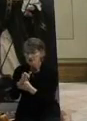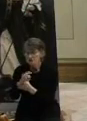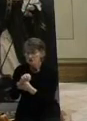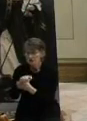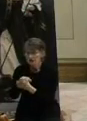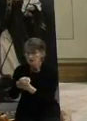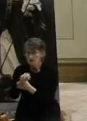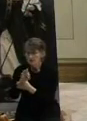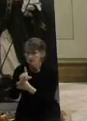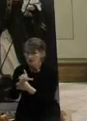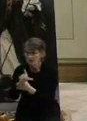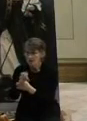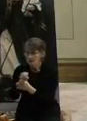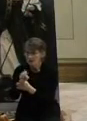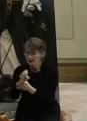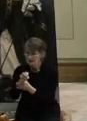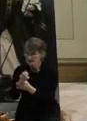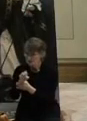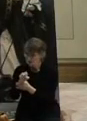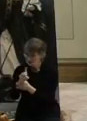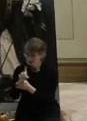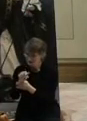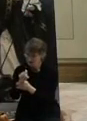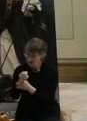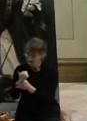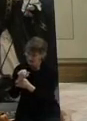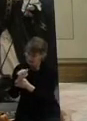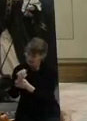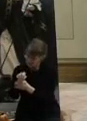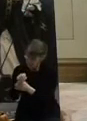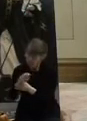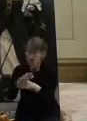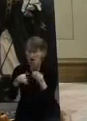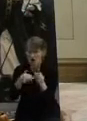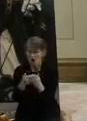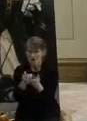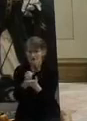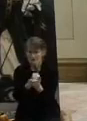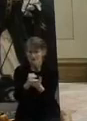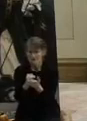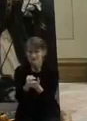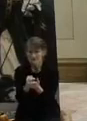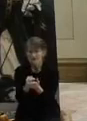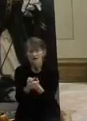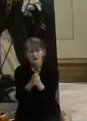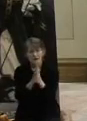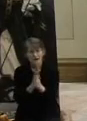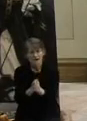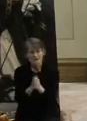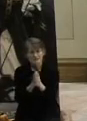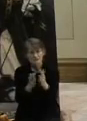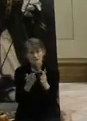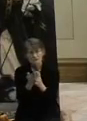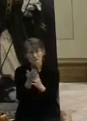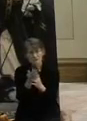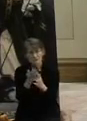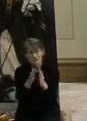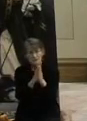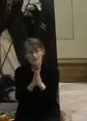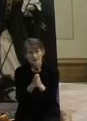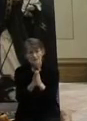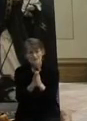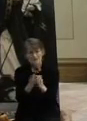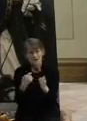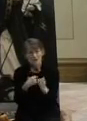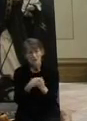Paul, Cosmas and Damian, and all the saints. We ask that through their merits and prayers in all things we may